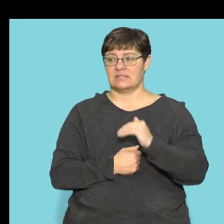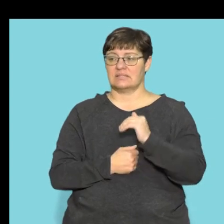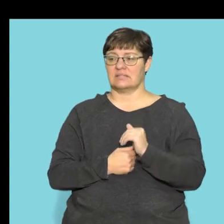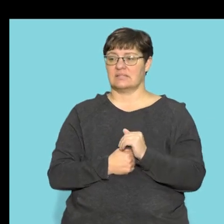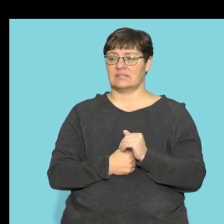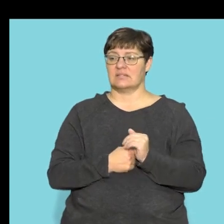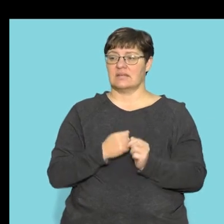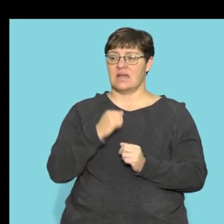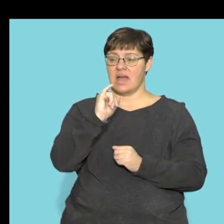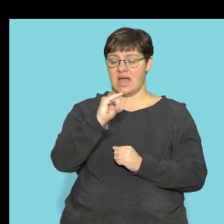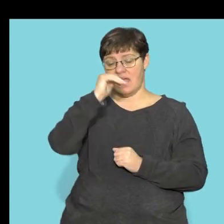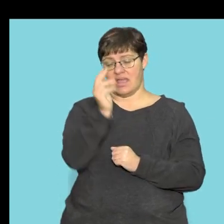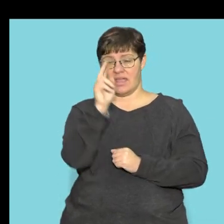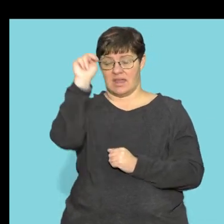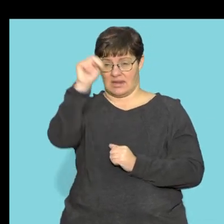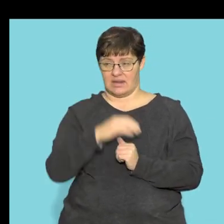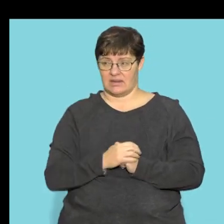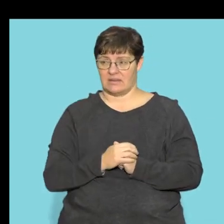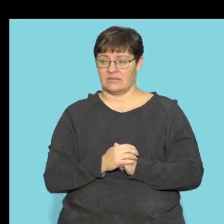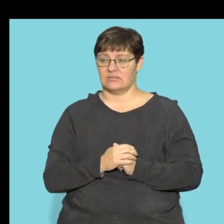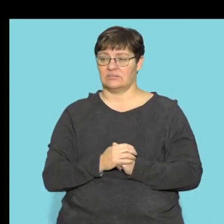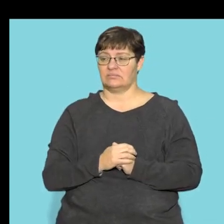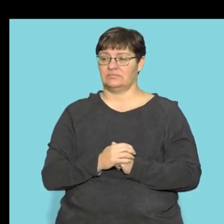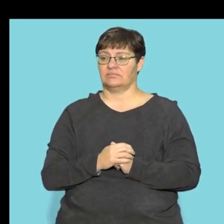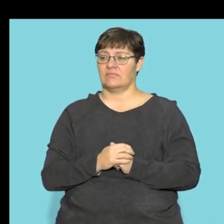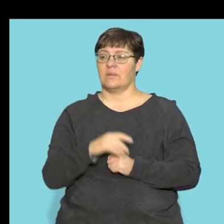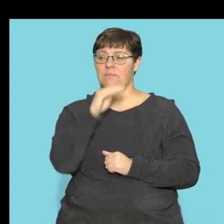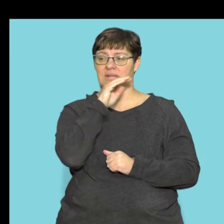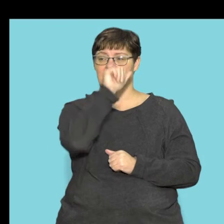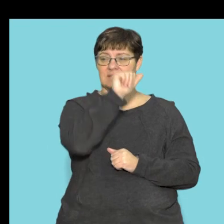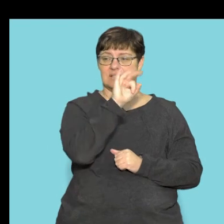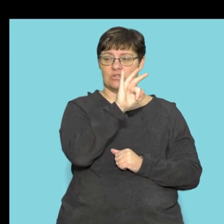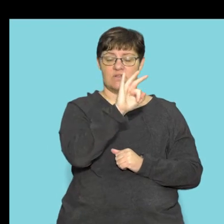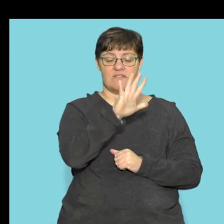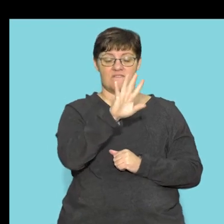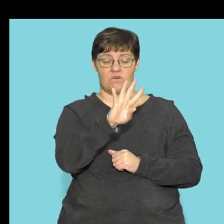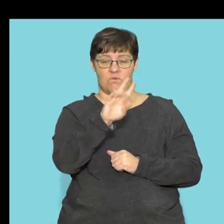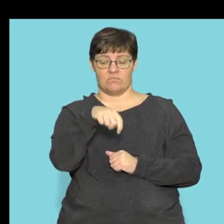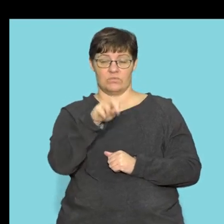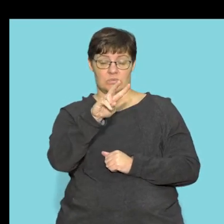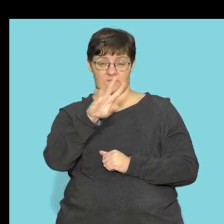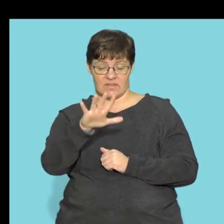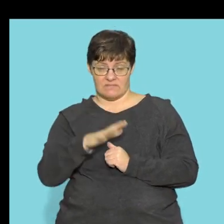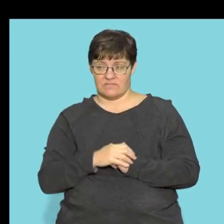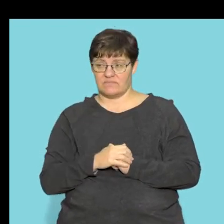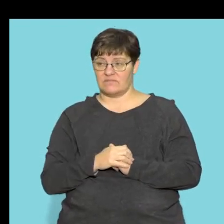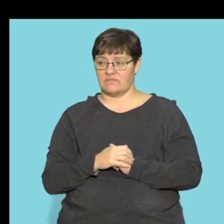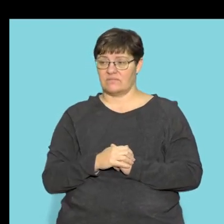1 plus I to the exponent of N. This will be